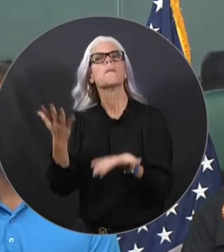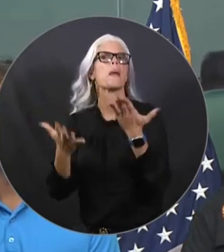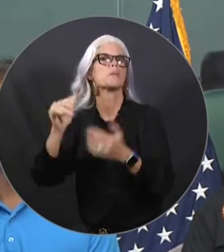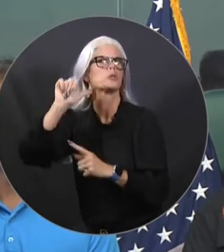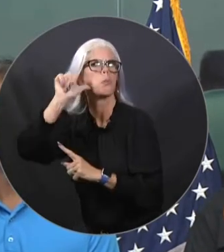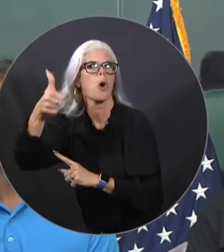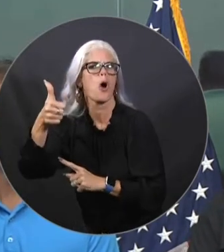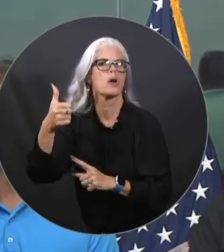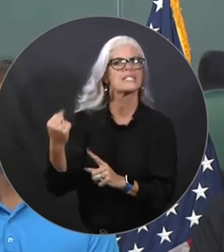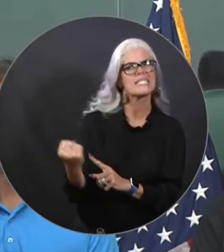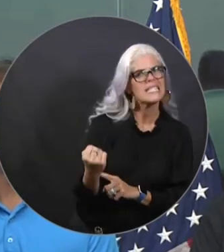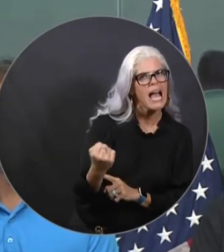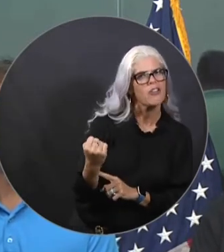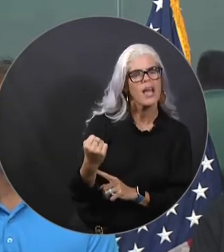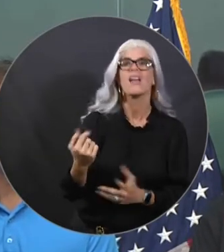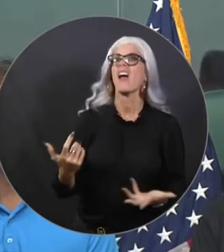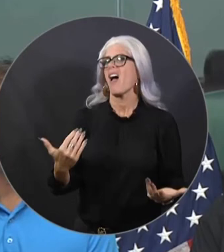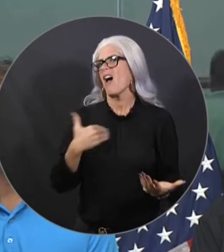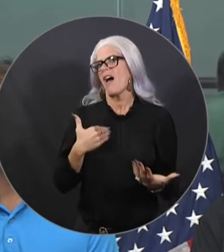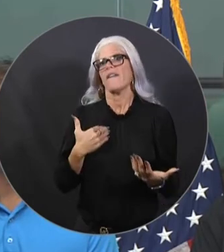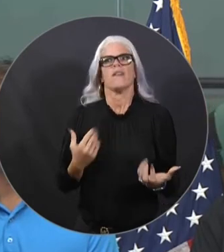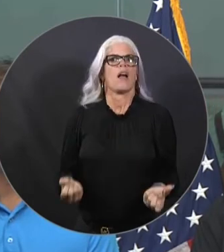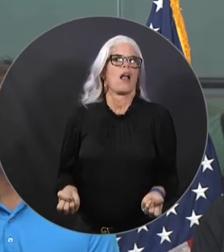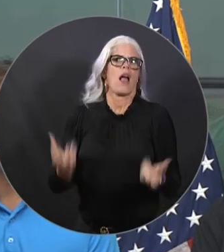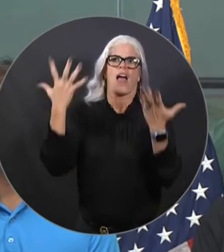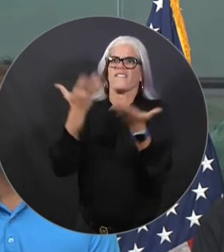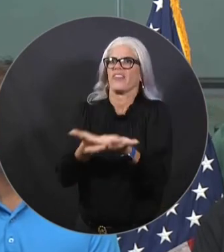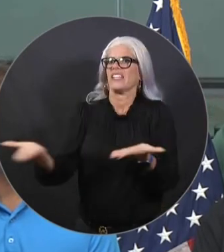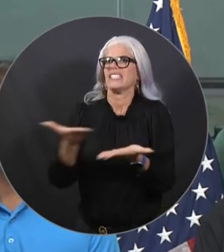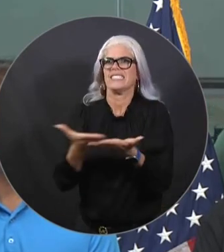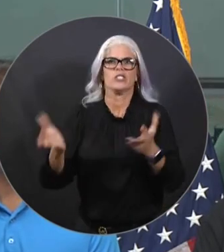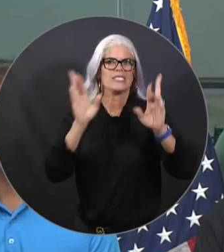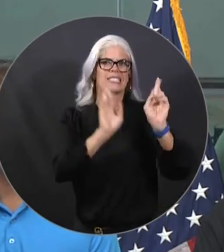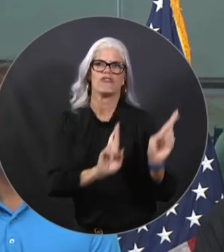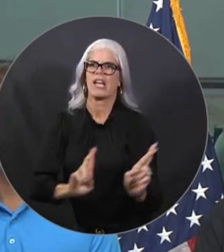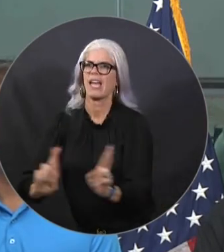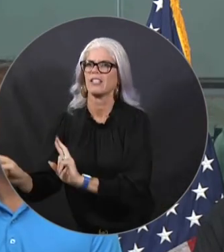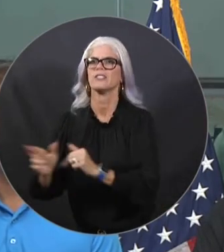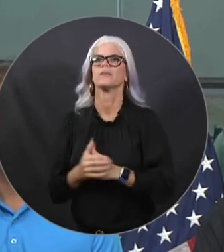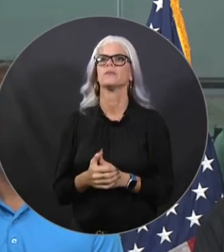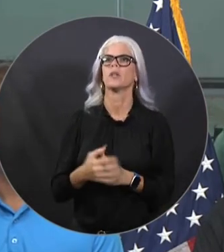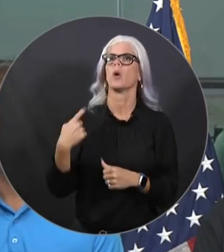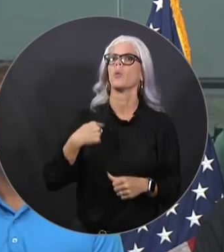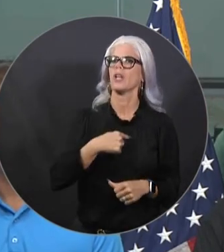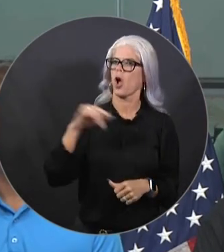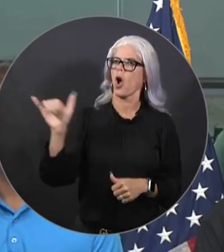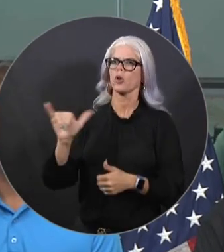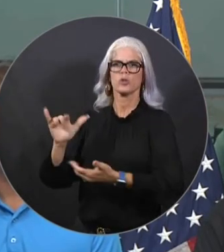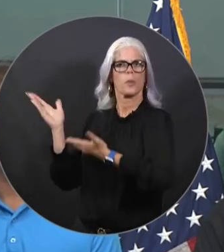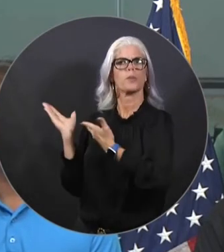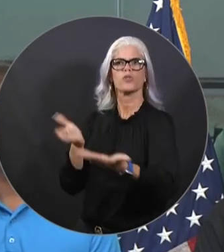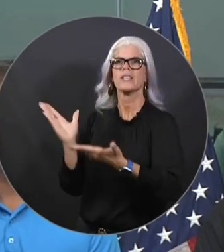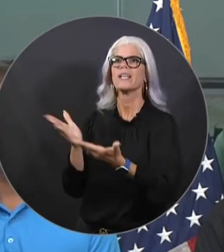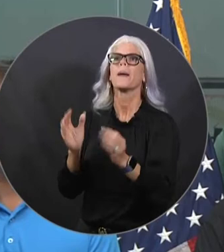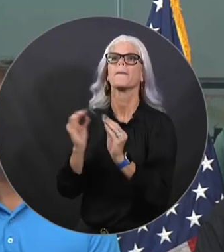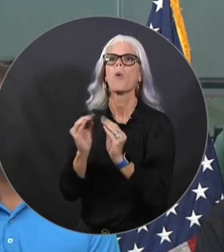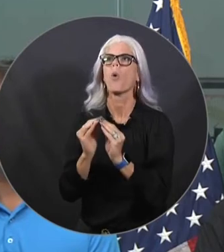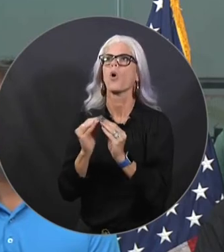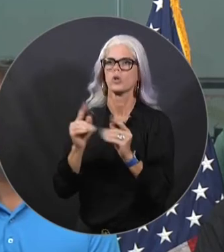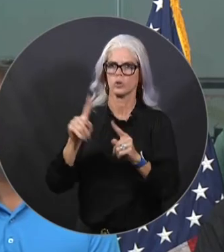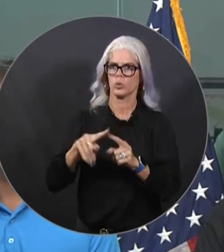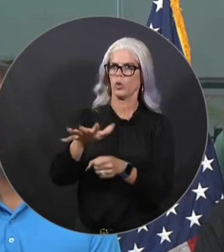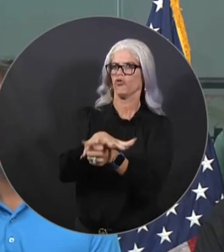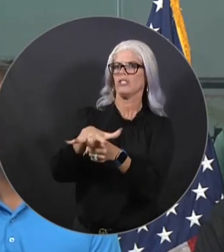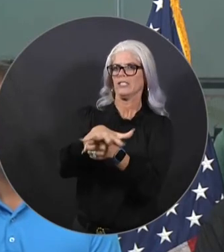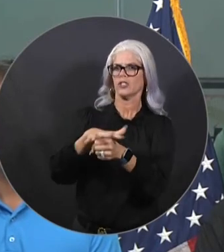amount of supplies staged. We're also bringing more into the region, more ambulances, more food, water, and